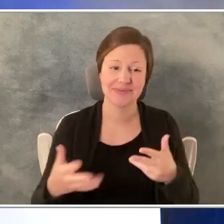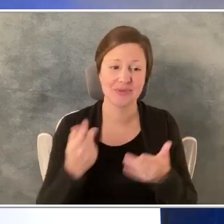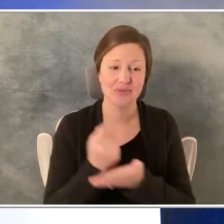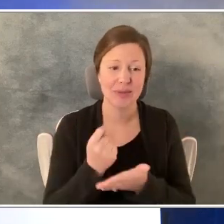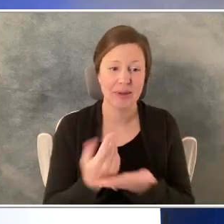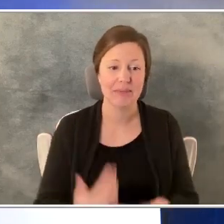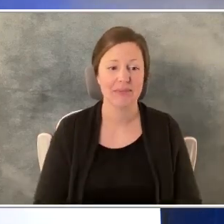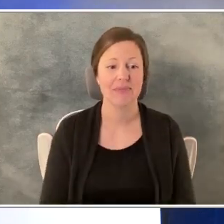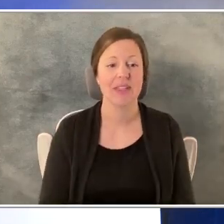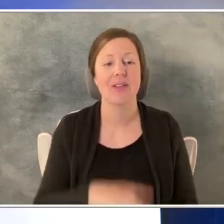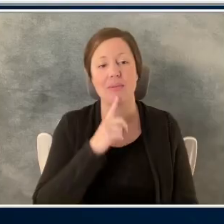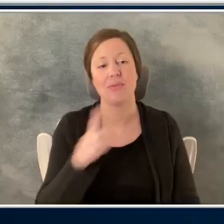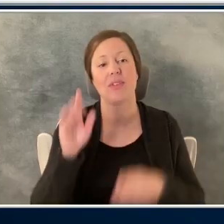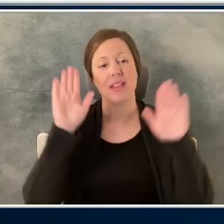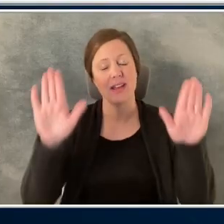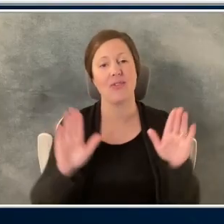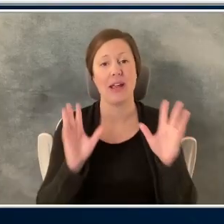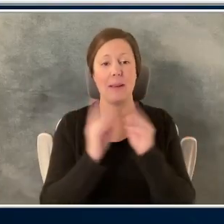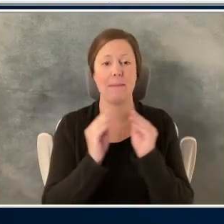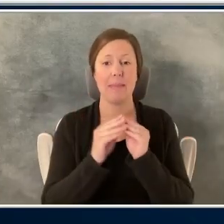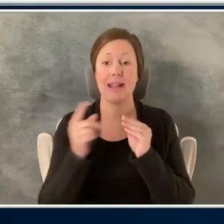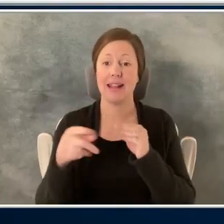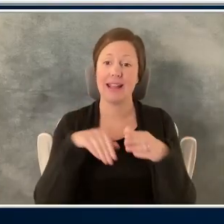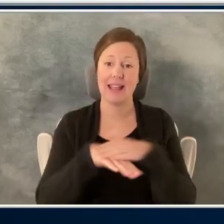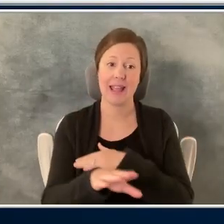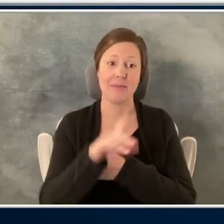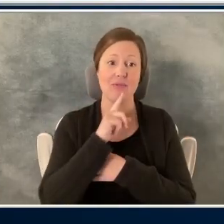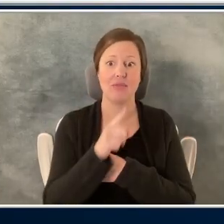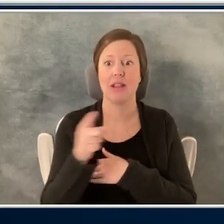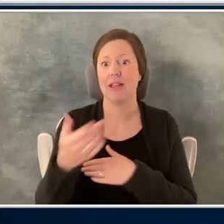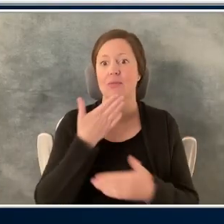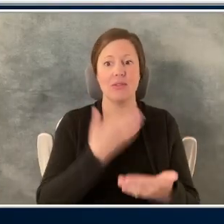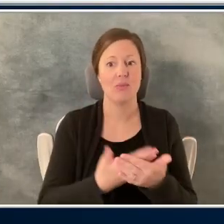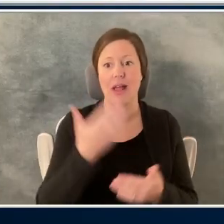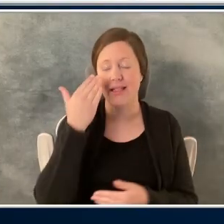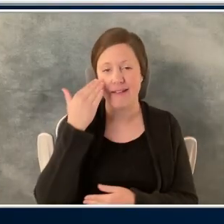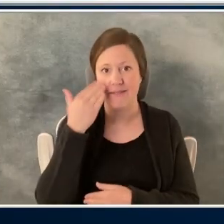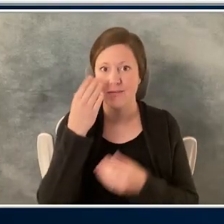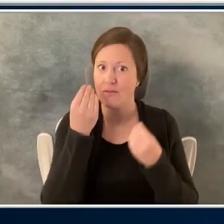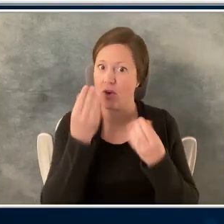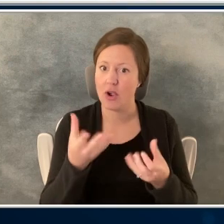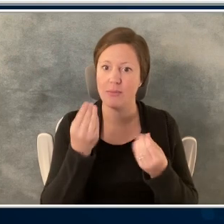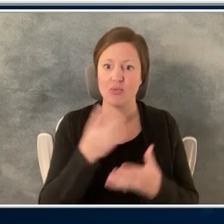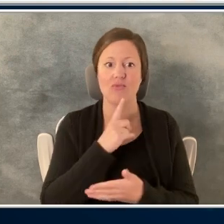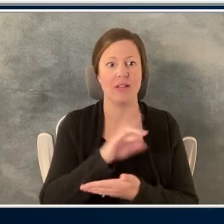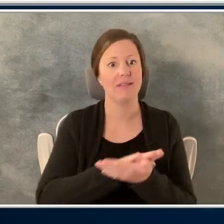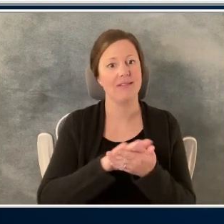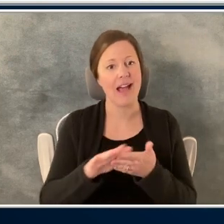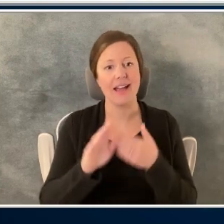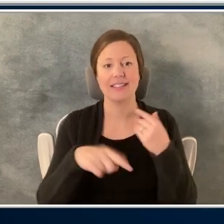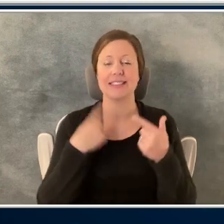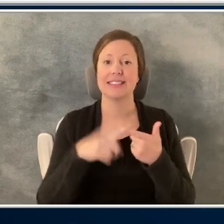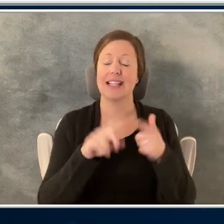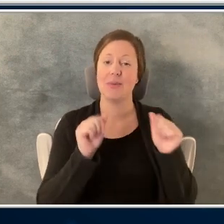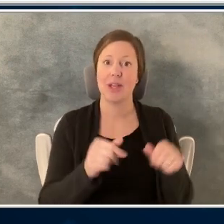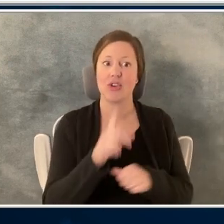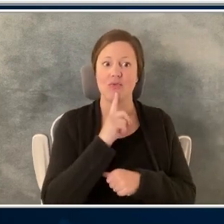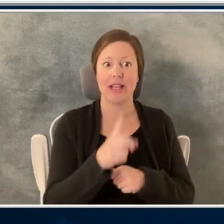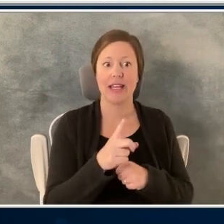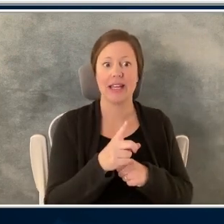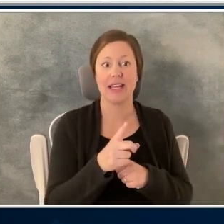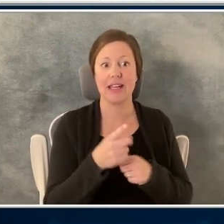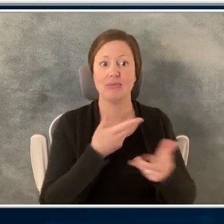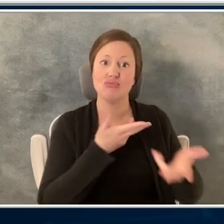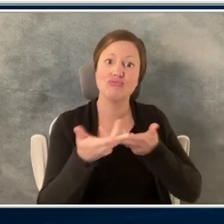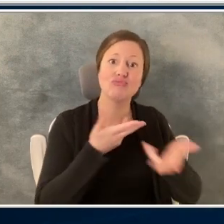meeting. Obviously, he came in incredibly well informed, which is wonderful because then we were able to really speak kind of brass tacks, right? We were